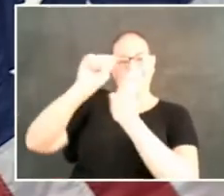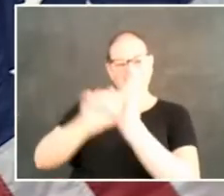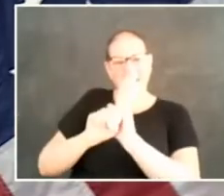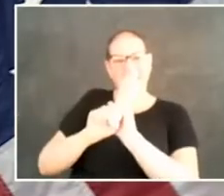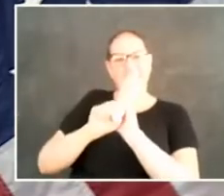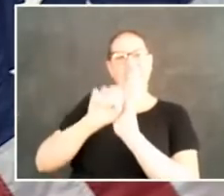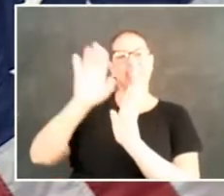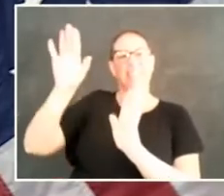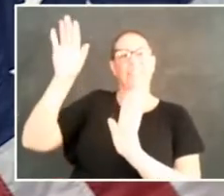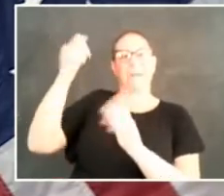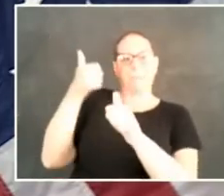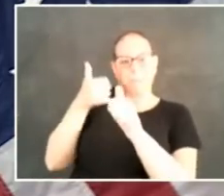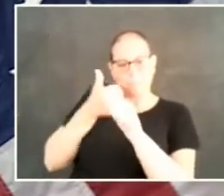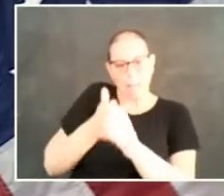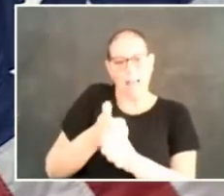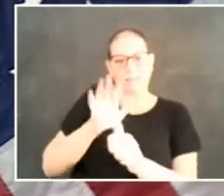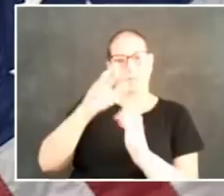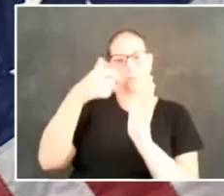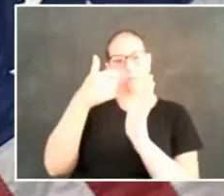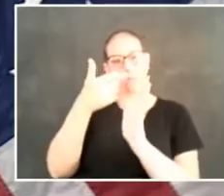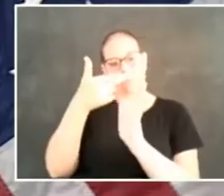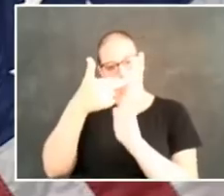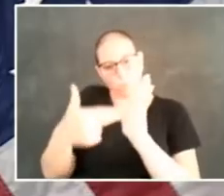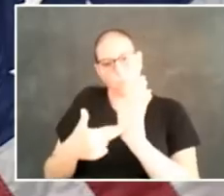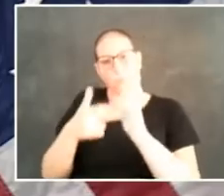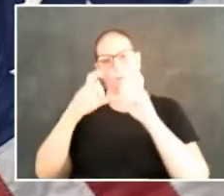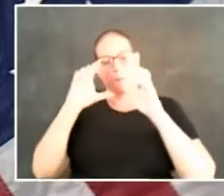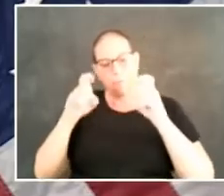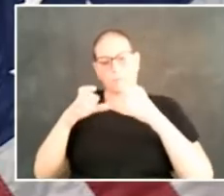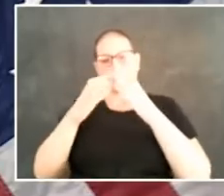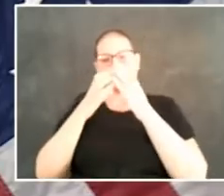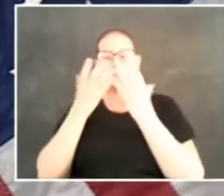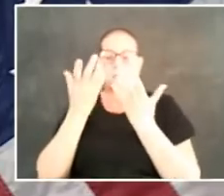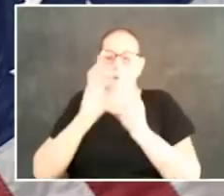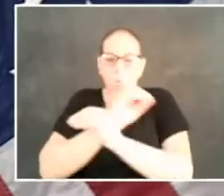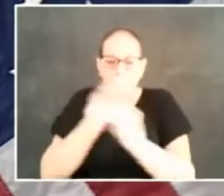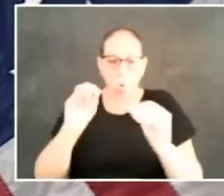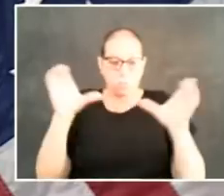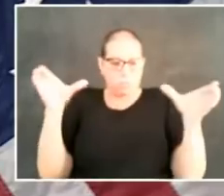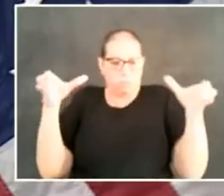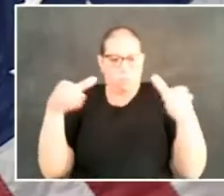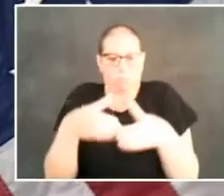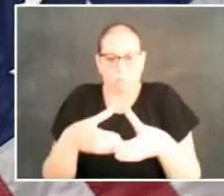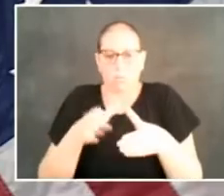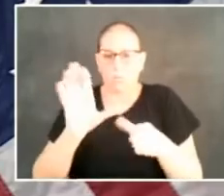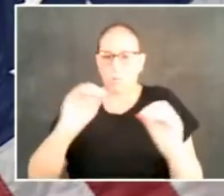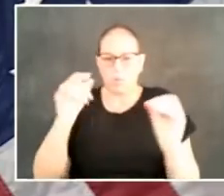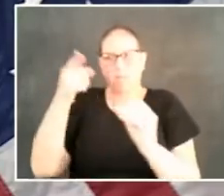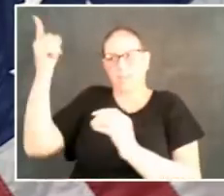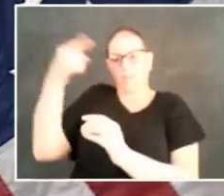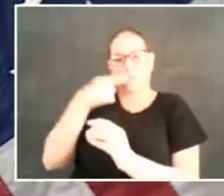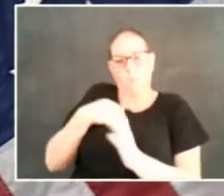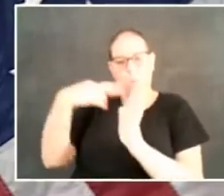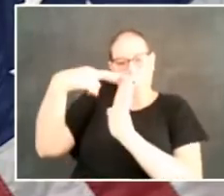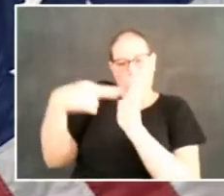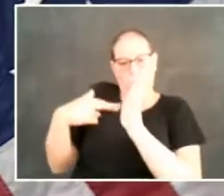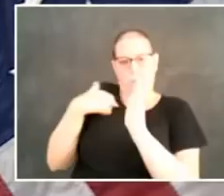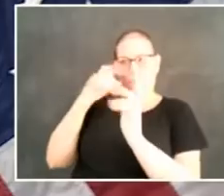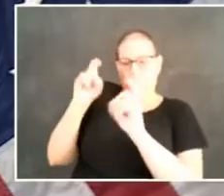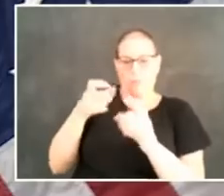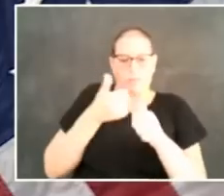are for here. Unnecessary, non-essential gatherings, and that would certainly encompass what you're referring to.